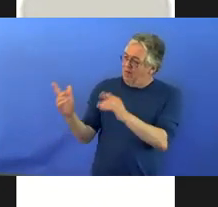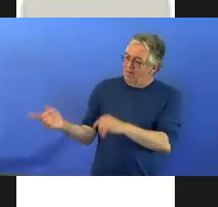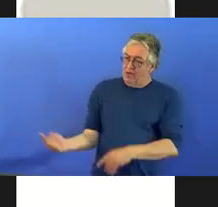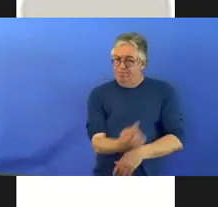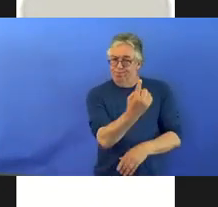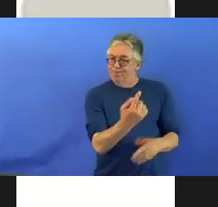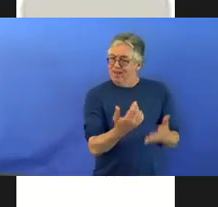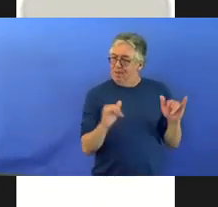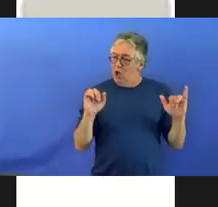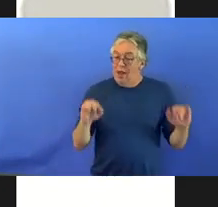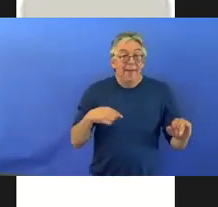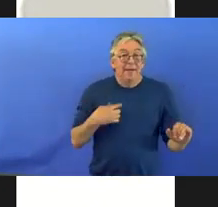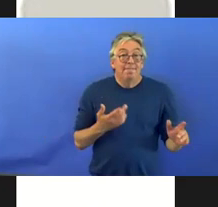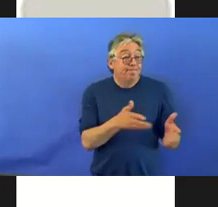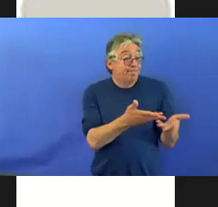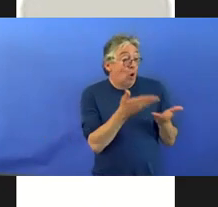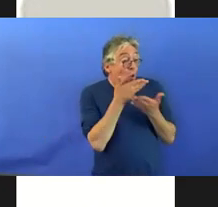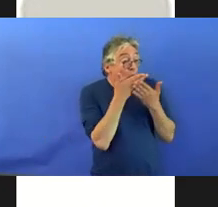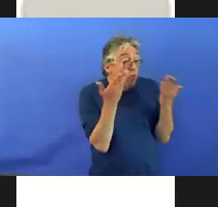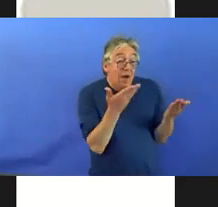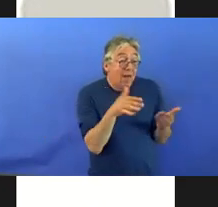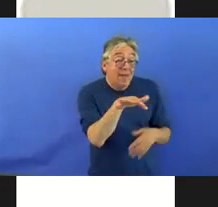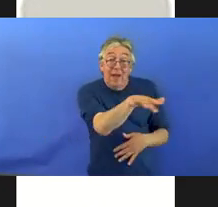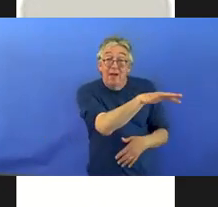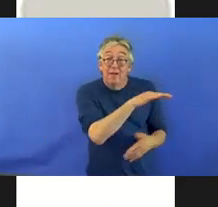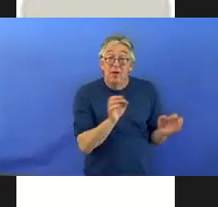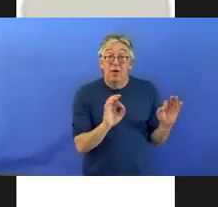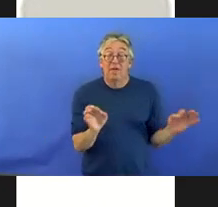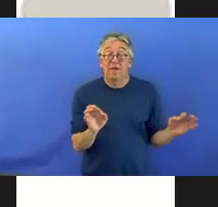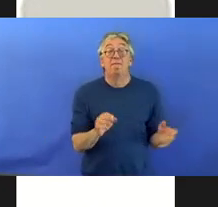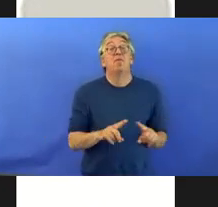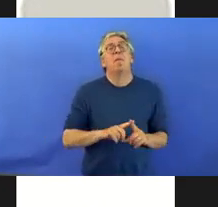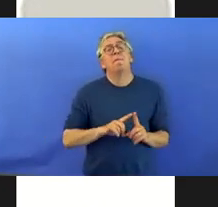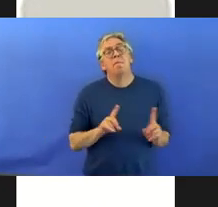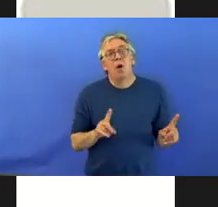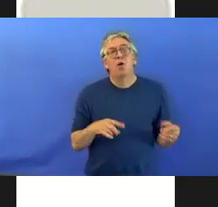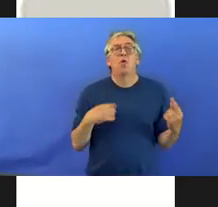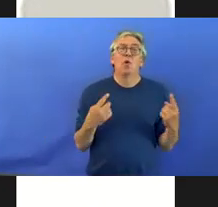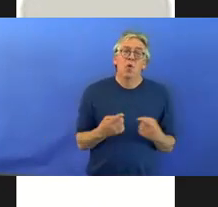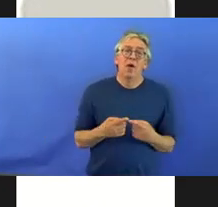However, we have succeeded in helping them